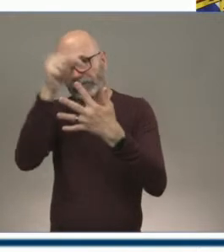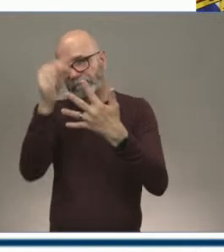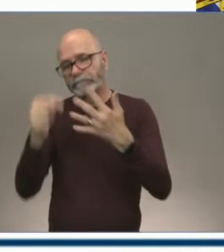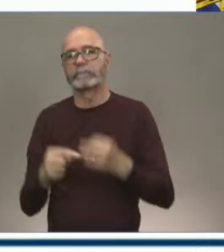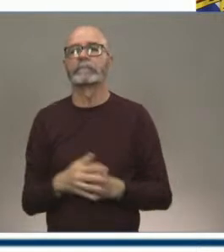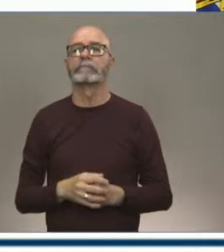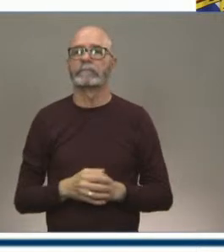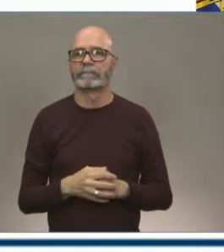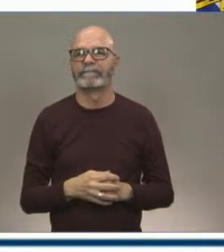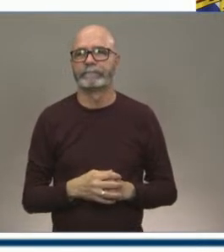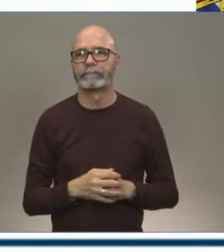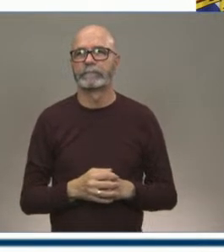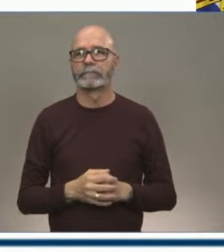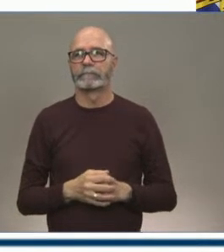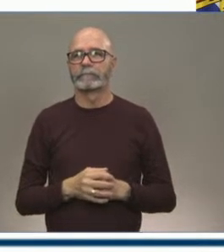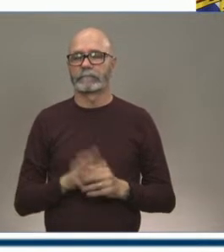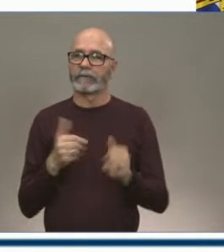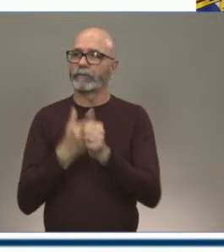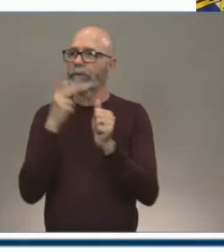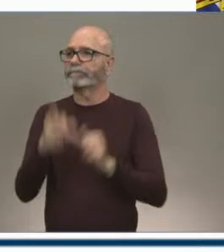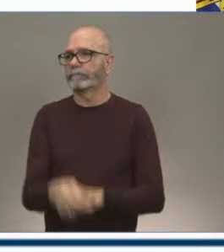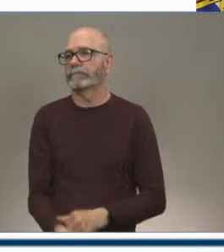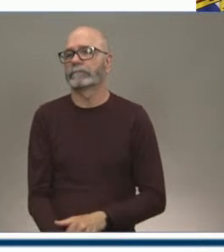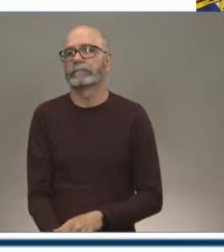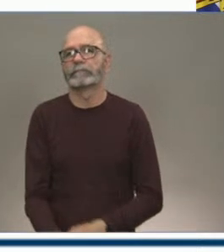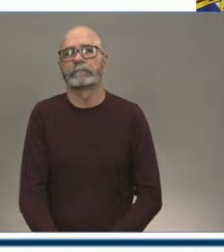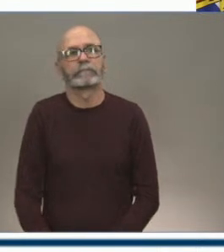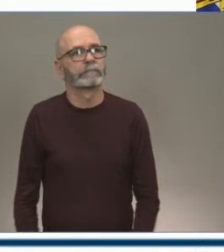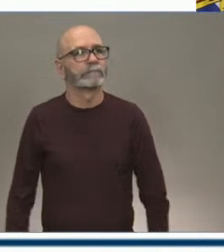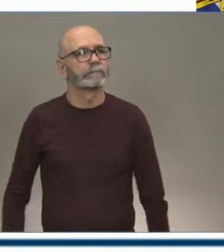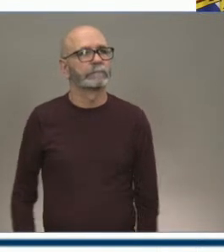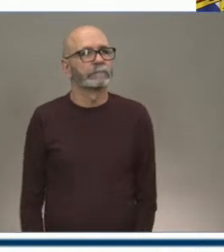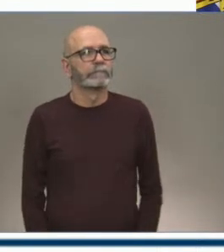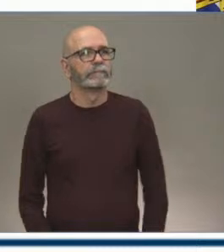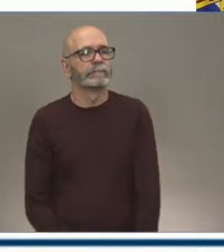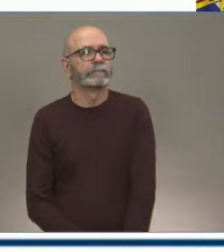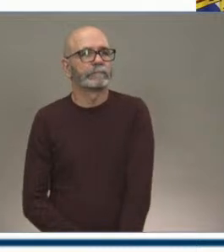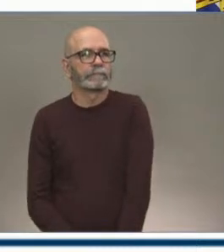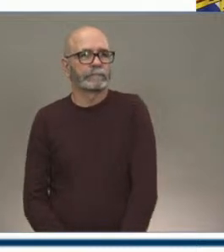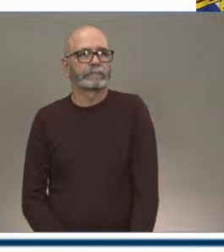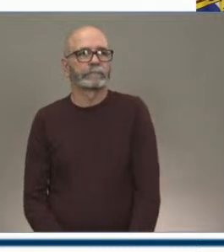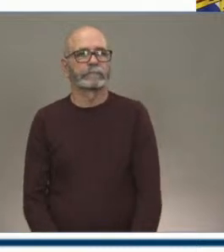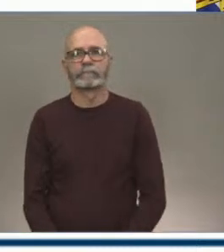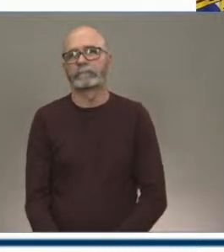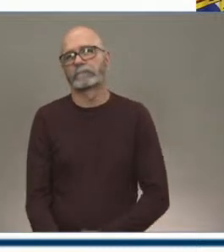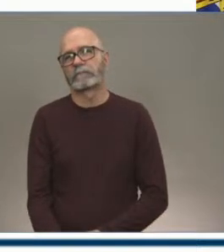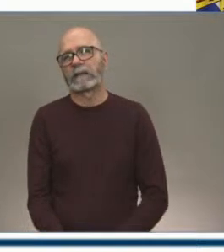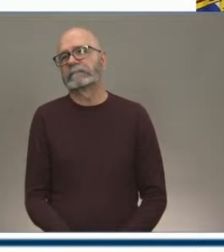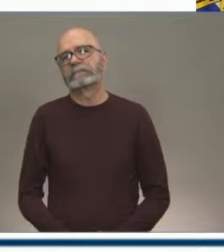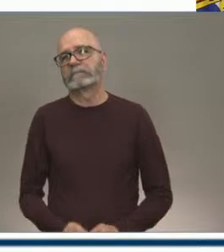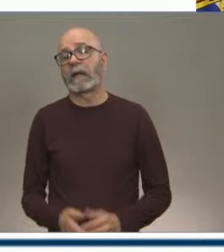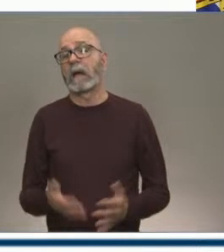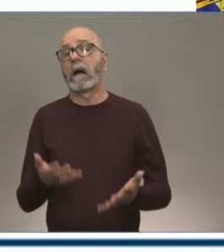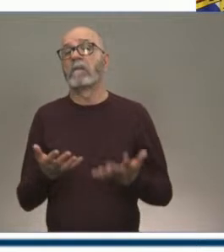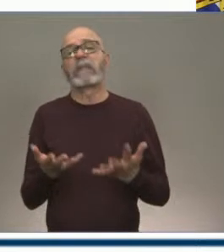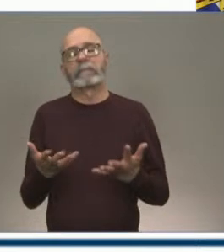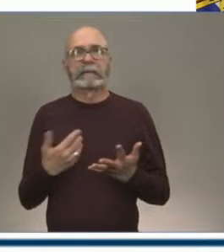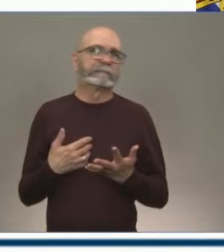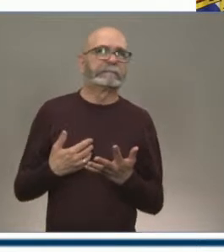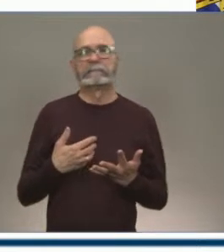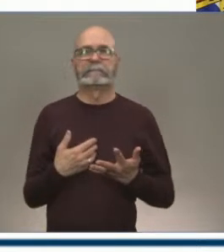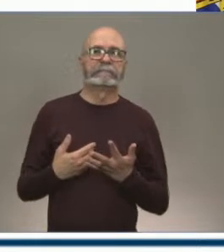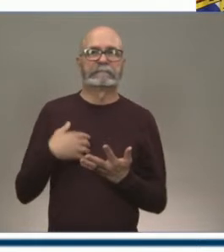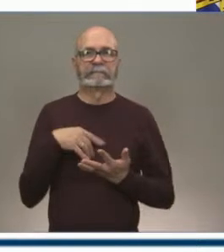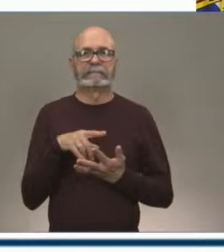early for you to know the answer to this, but with the news today that the Pfizer BioNTech vaccine